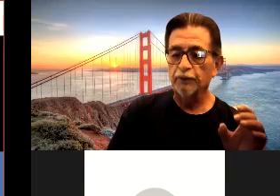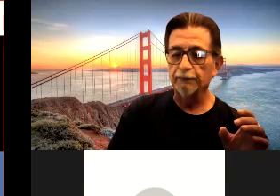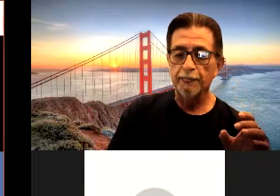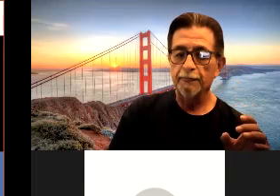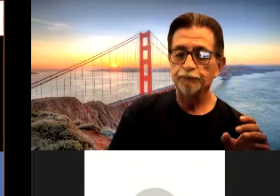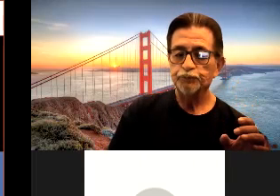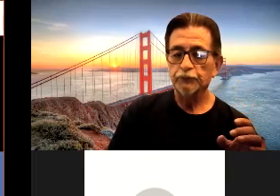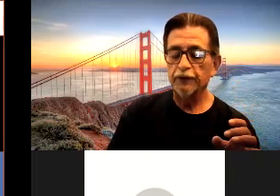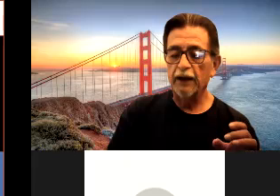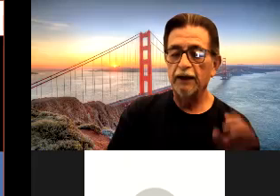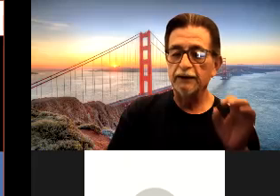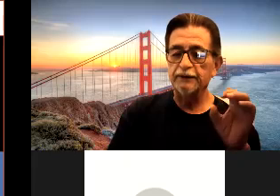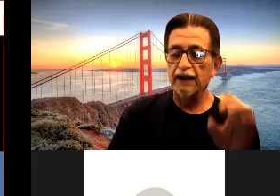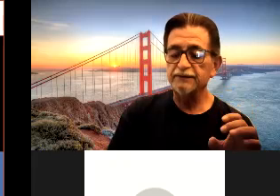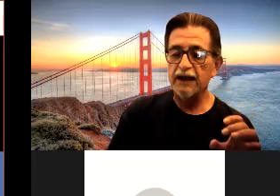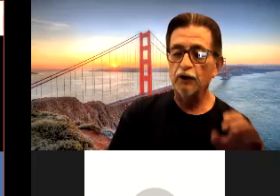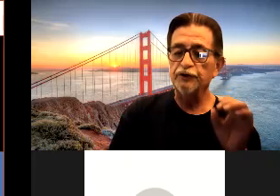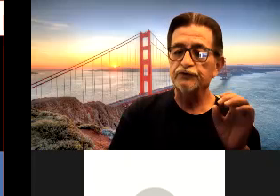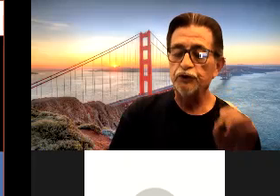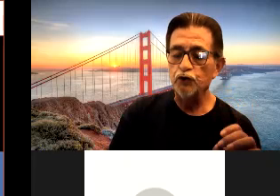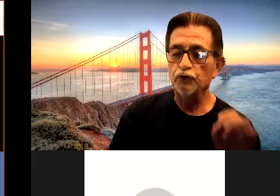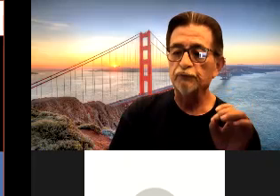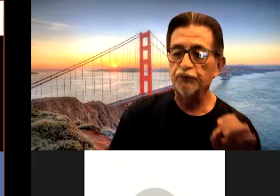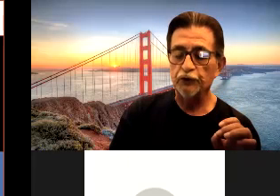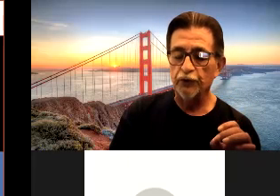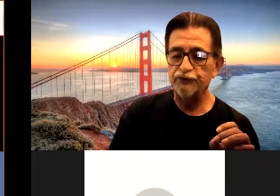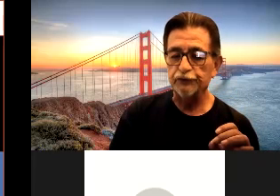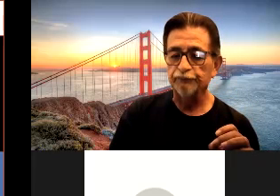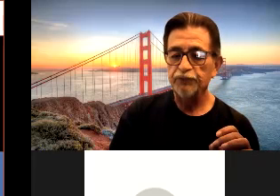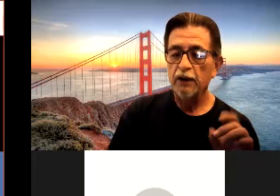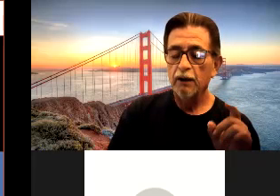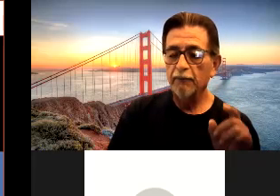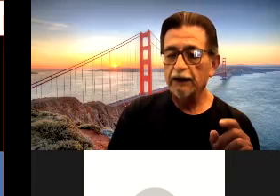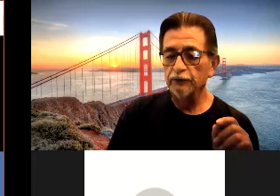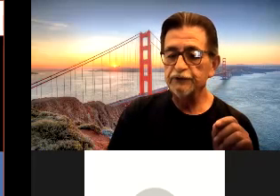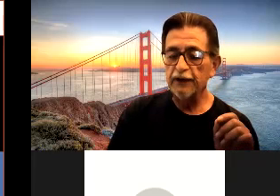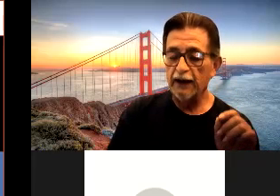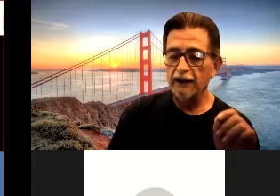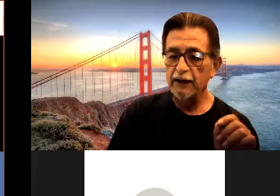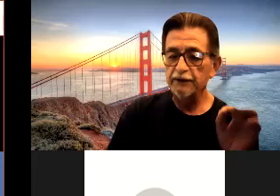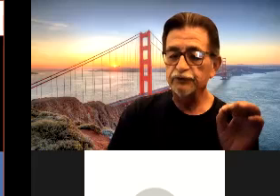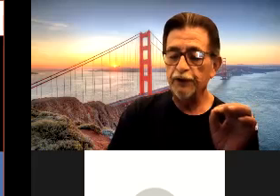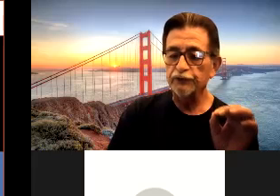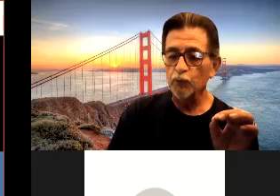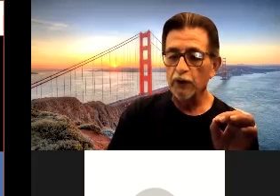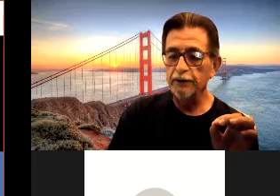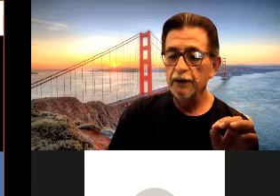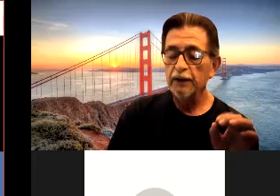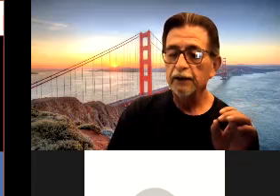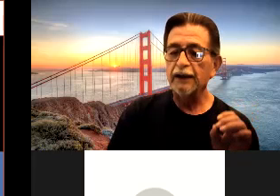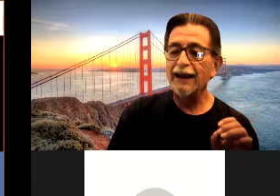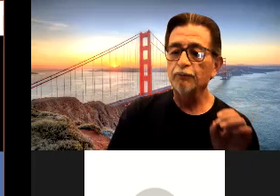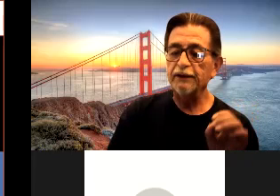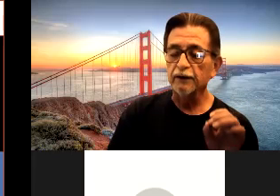S orbit. Okay, and that's now its new configuration. By losing that highlighted